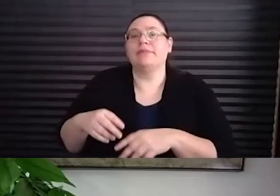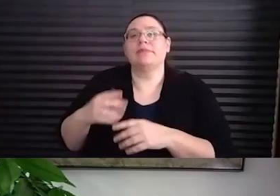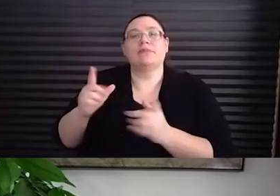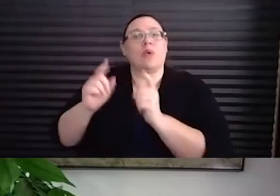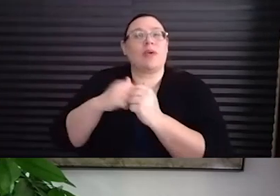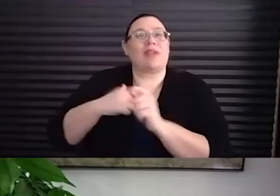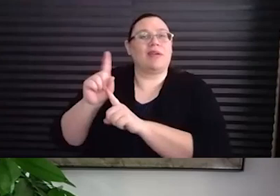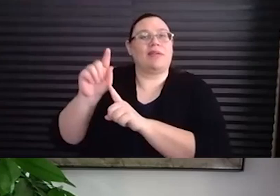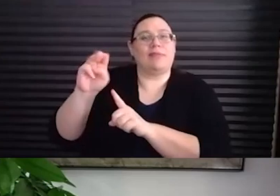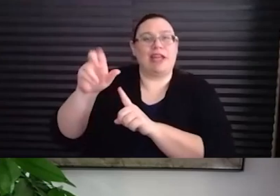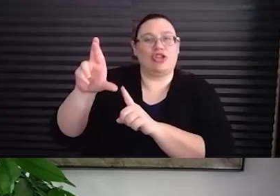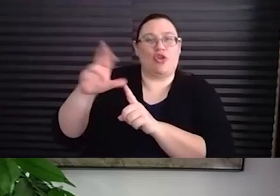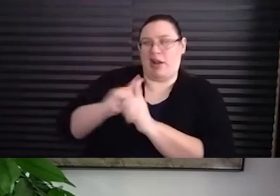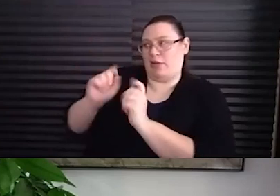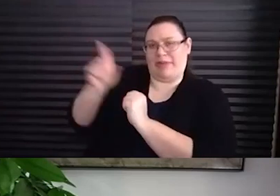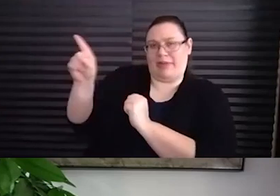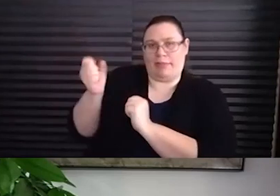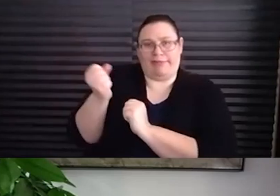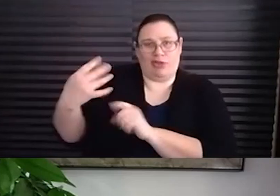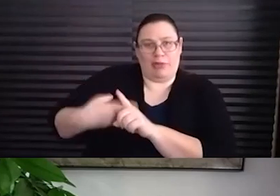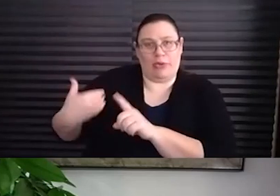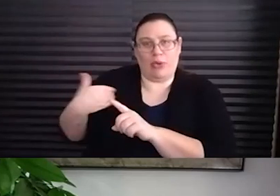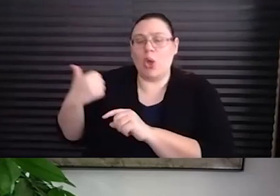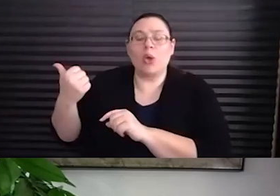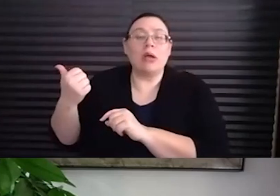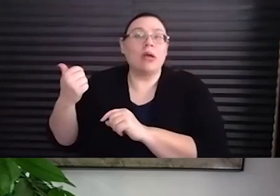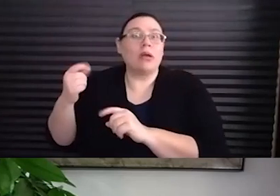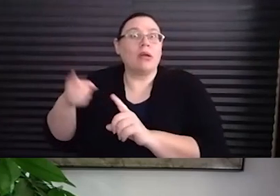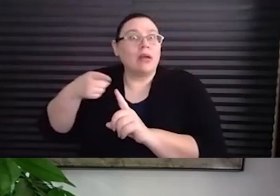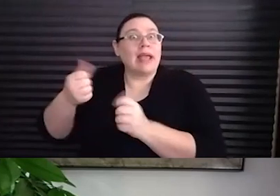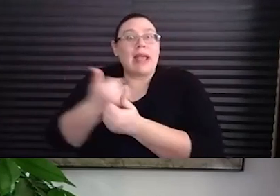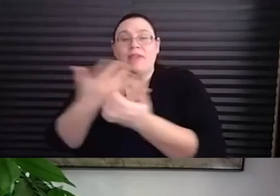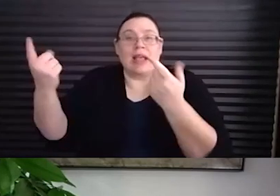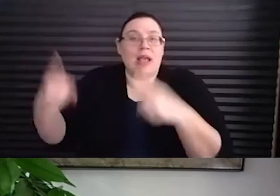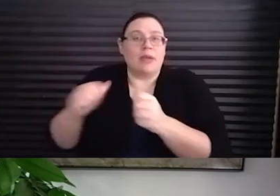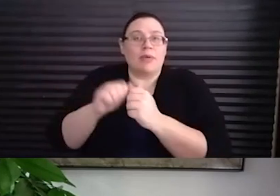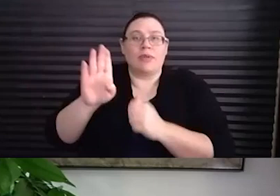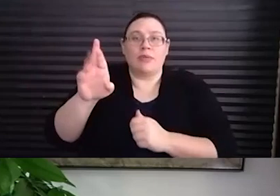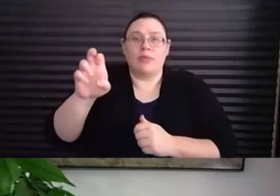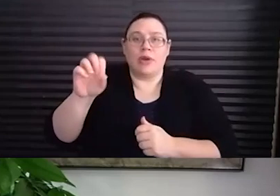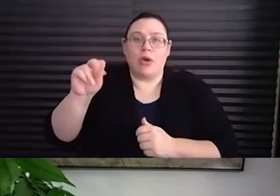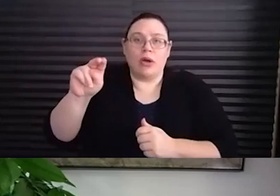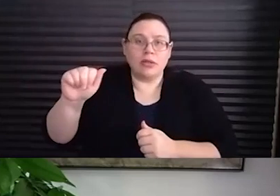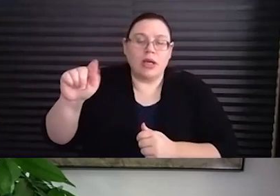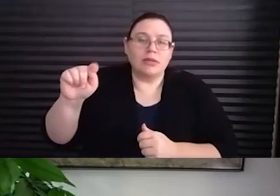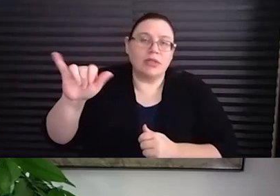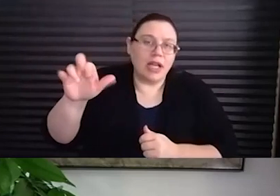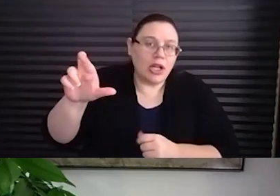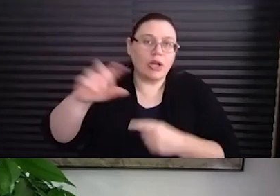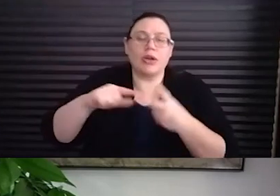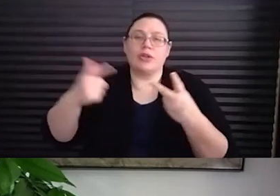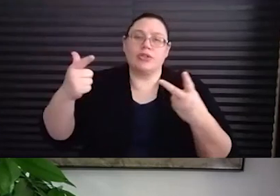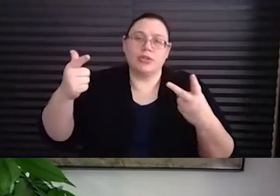like just maybe a couple months ago, when, you know, especially when everything that was happening with Breonna Taylor and George Floyd, and there were still people on